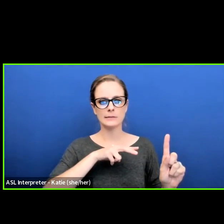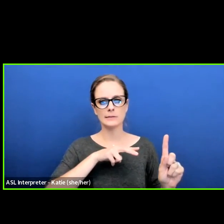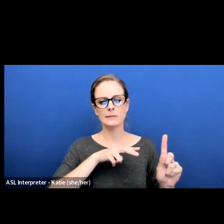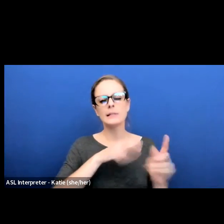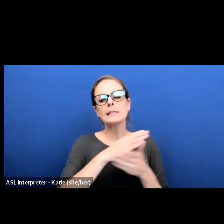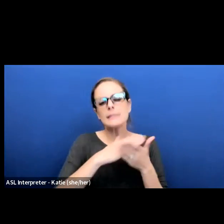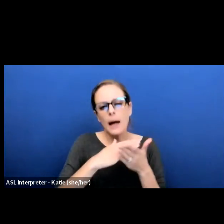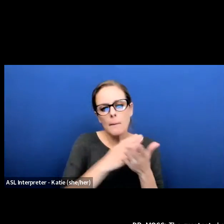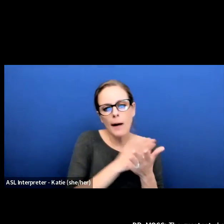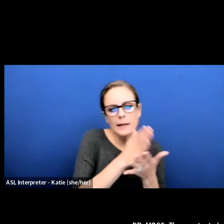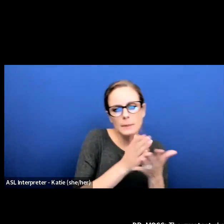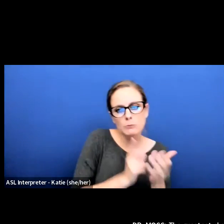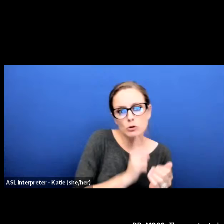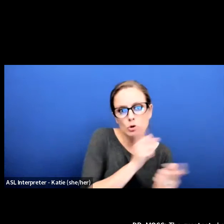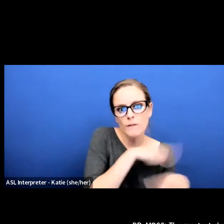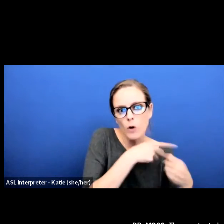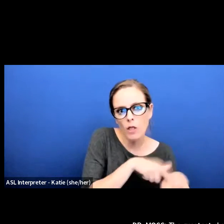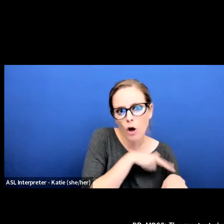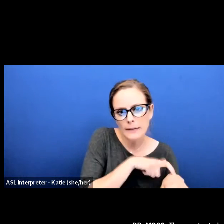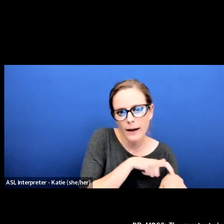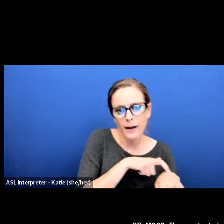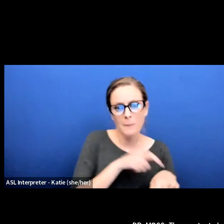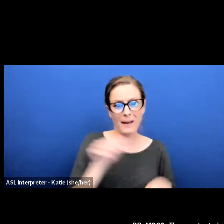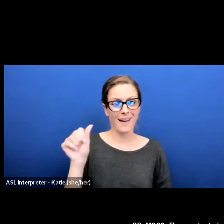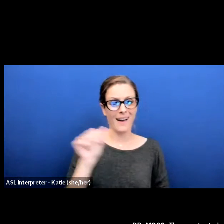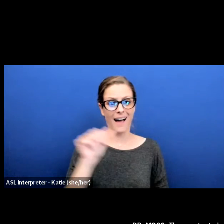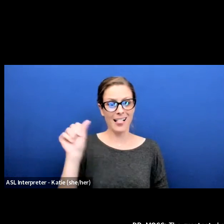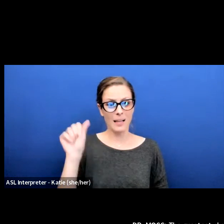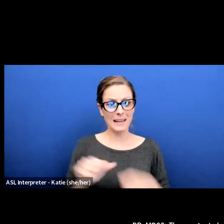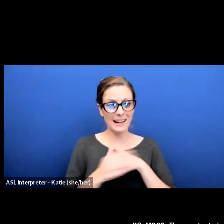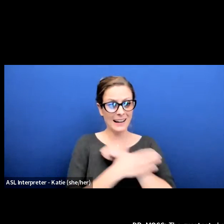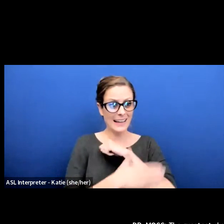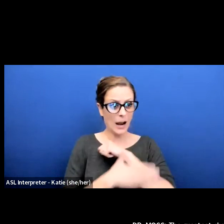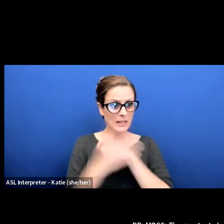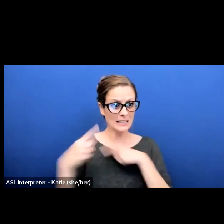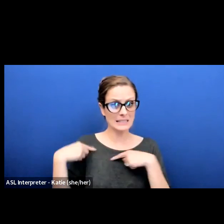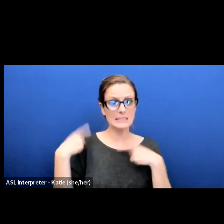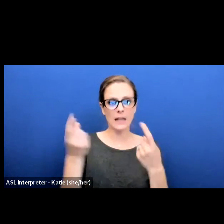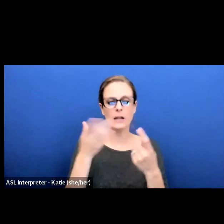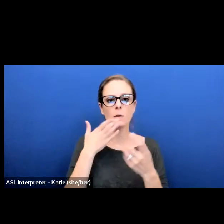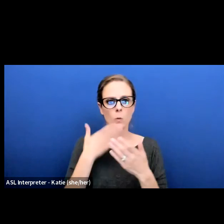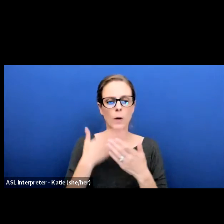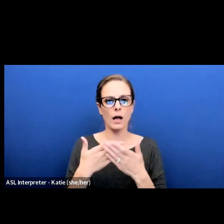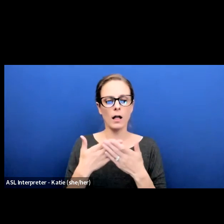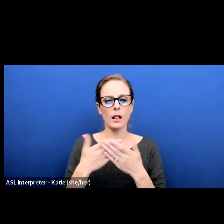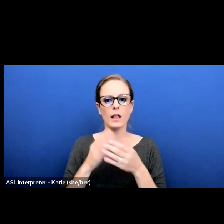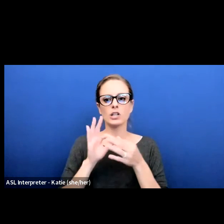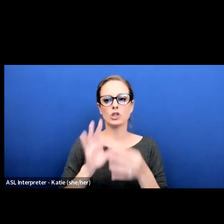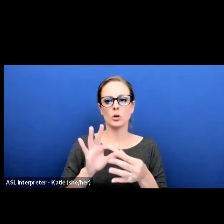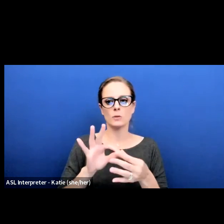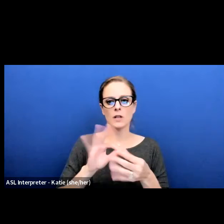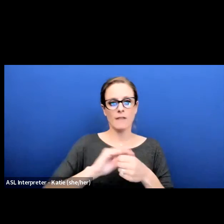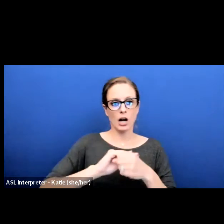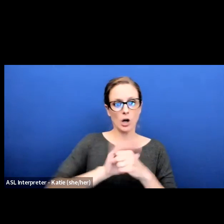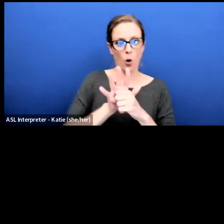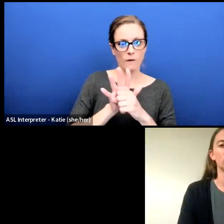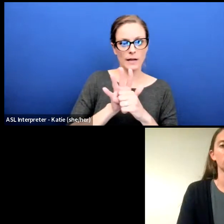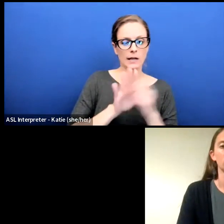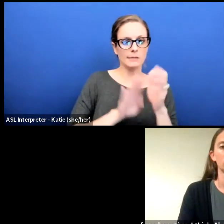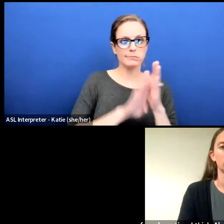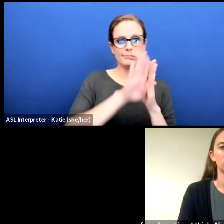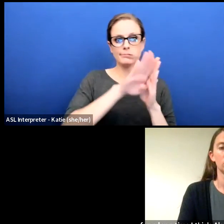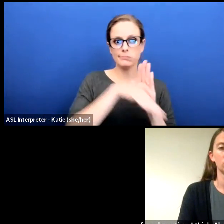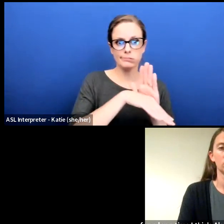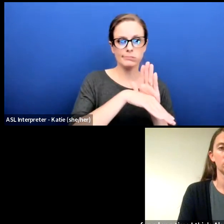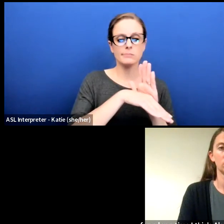think Alameda County still did pretty well in terms of COVID outcomes so far, as bad as it has been here. Other